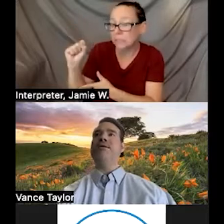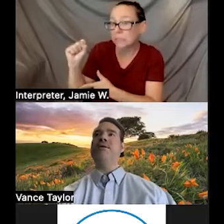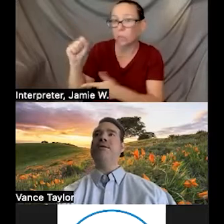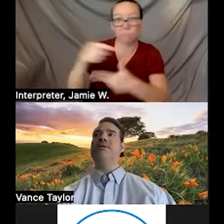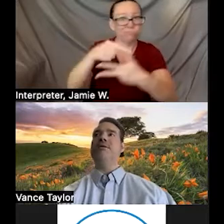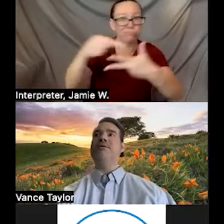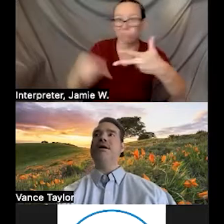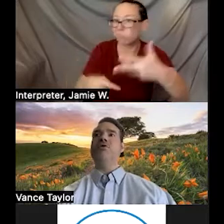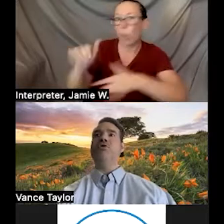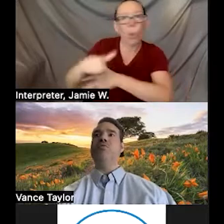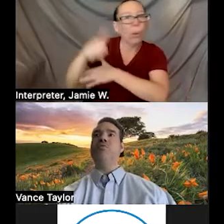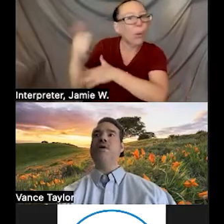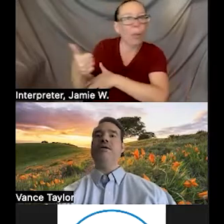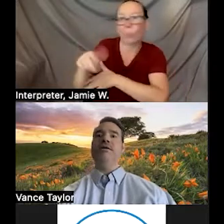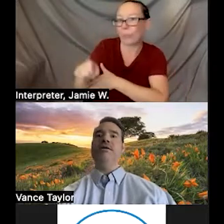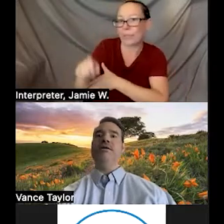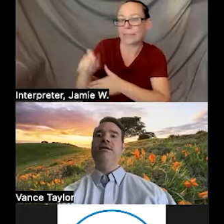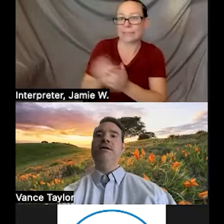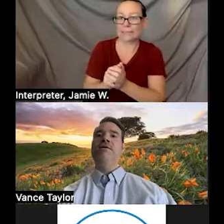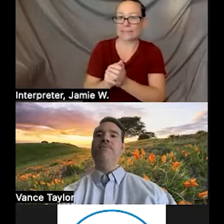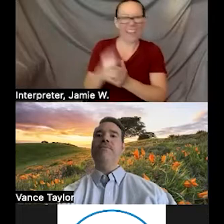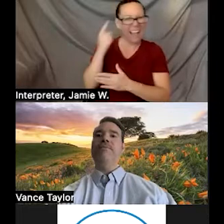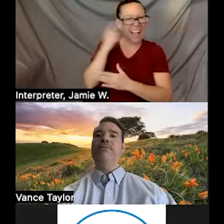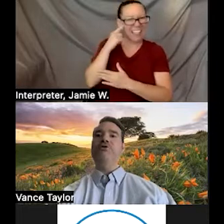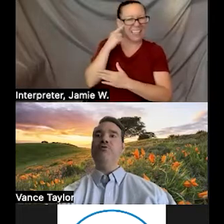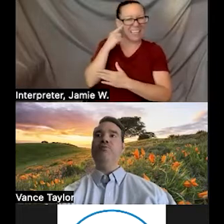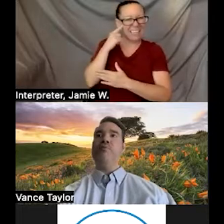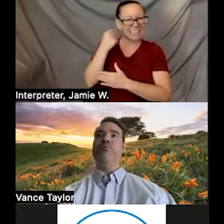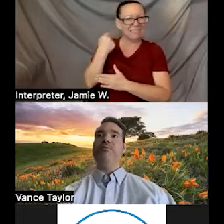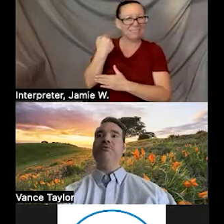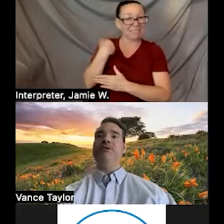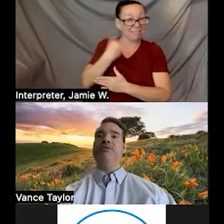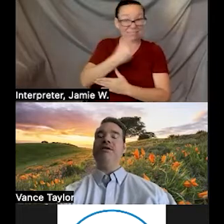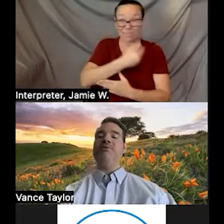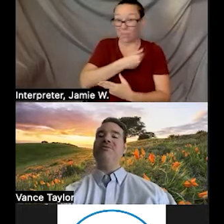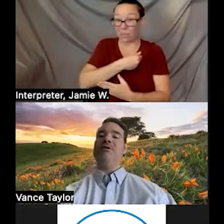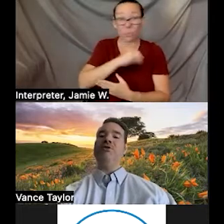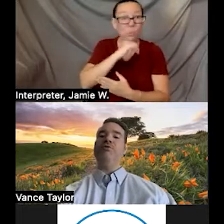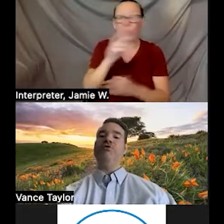And he said, I don't know that we're ready to be able to meet